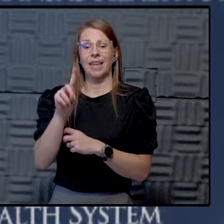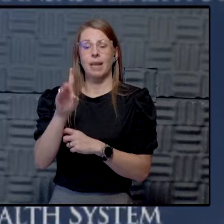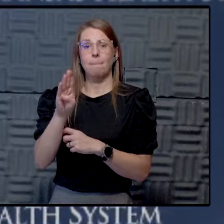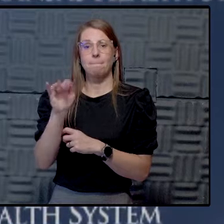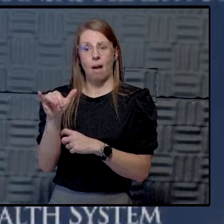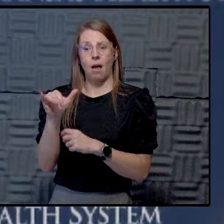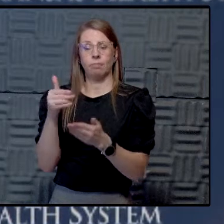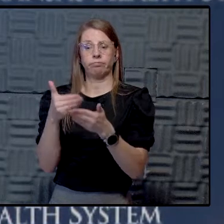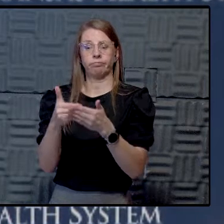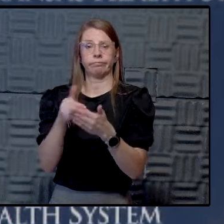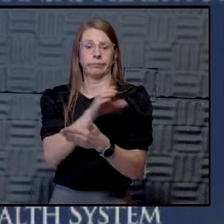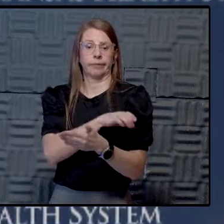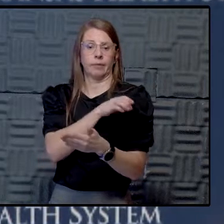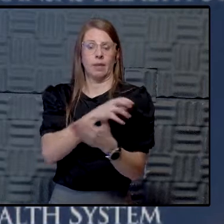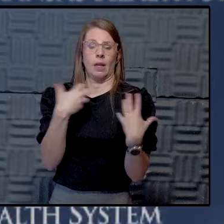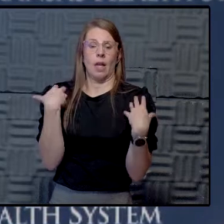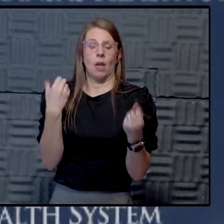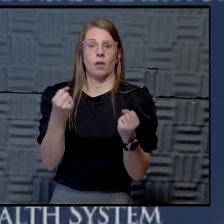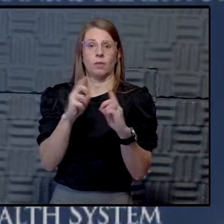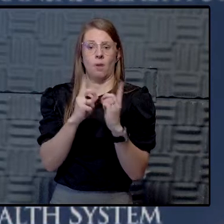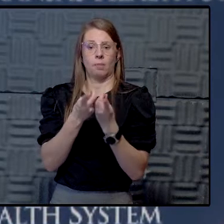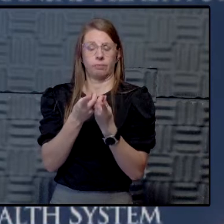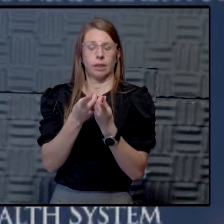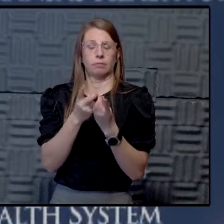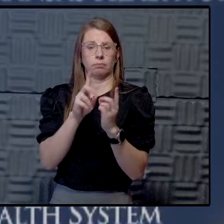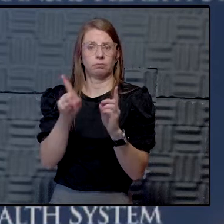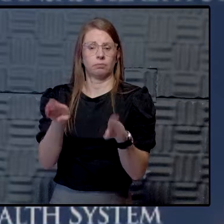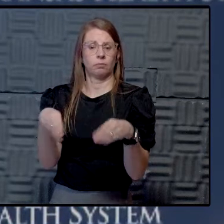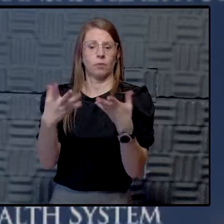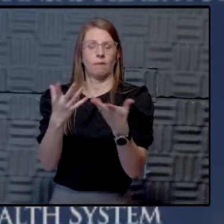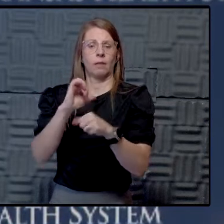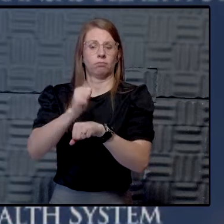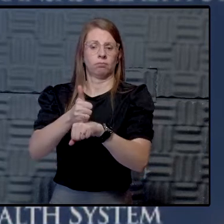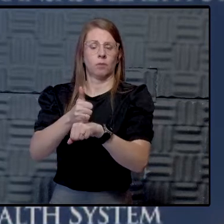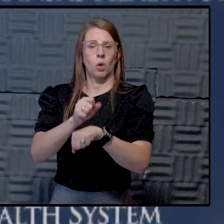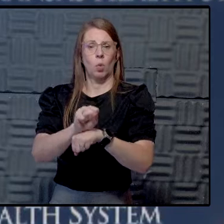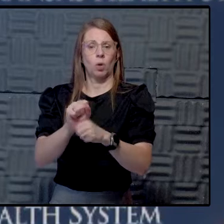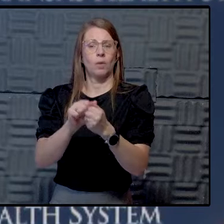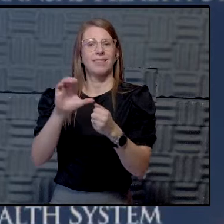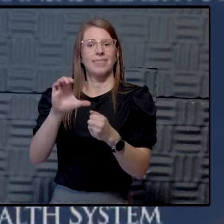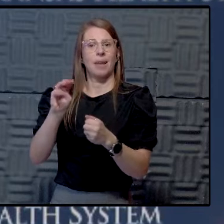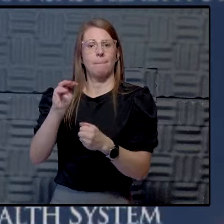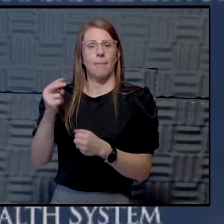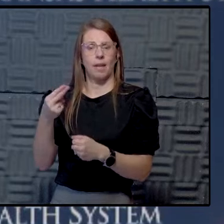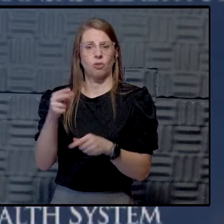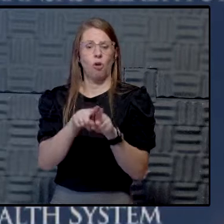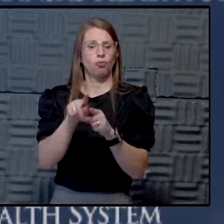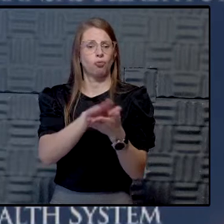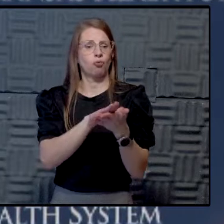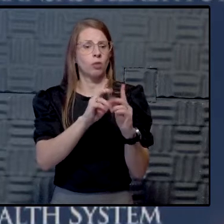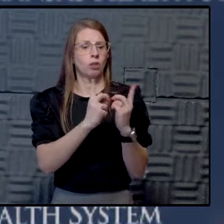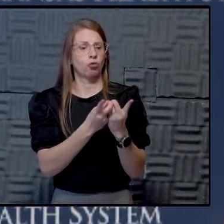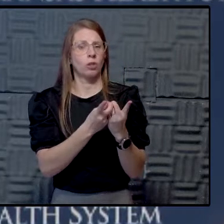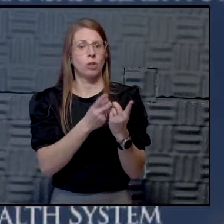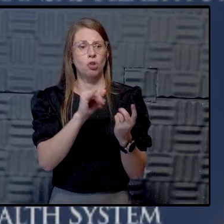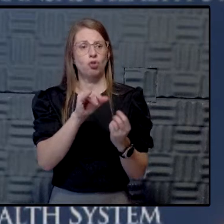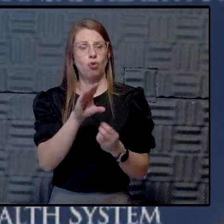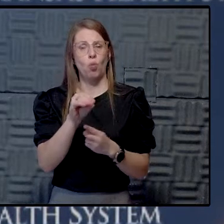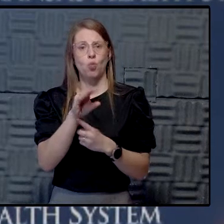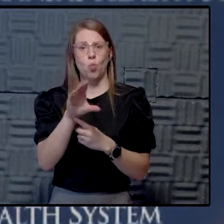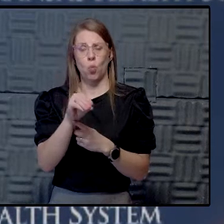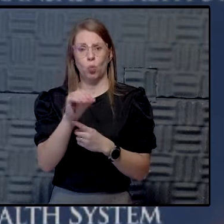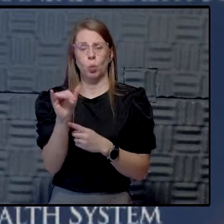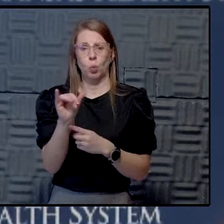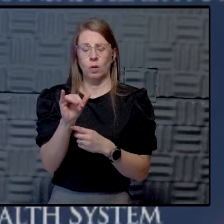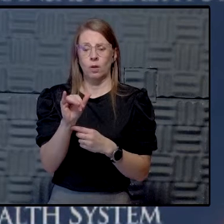vaccination clinics that the health department in Johnson County has been putting on, and working with Children's Mercy and the school districts in Johnson County as well. So our paramedics